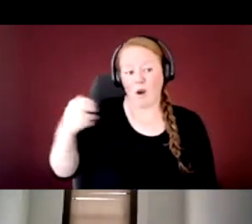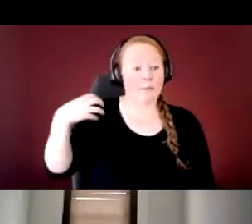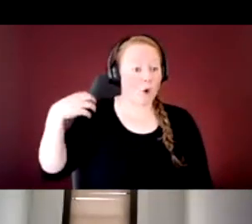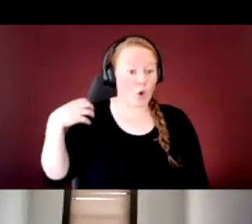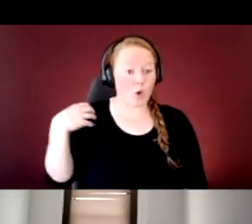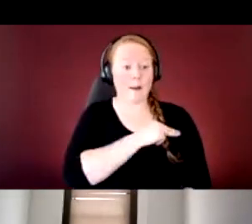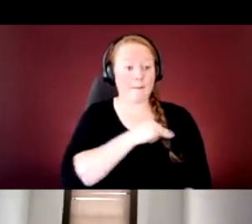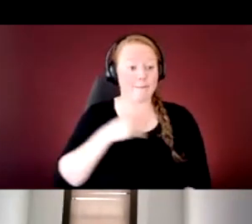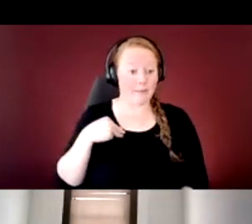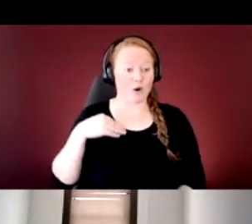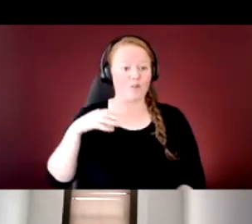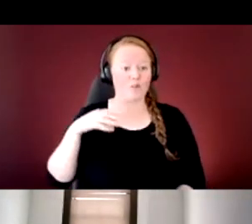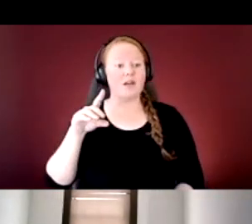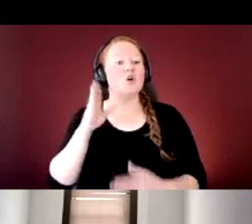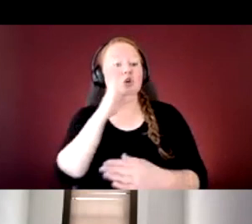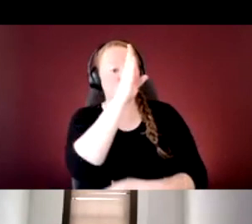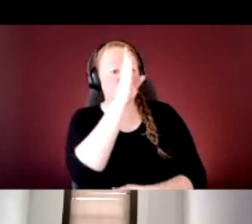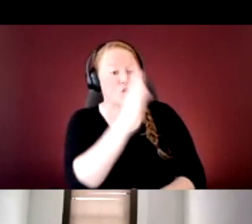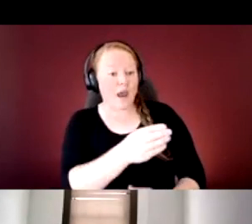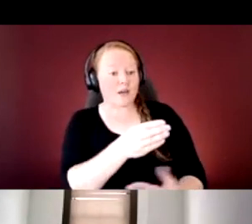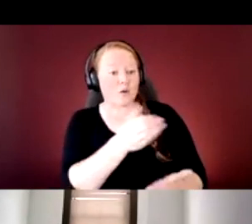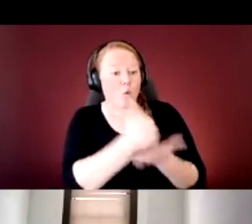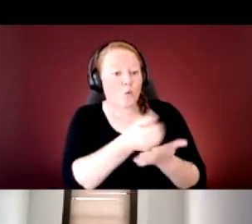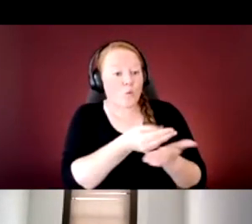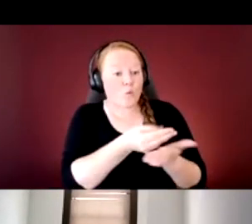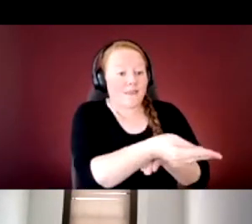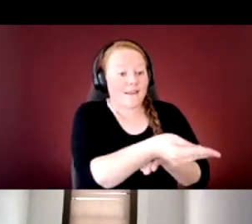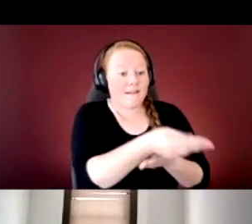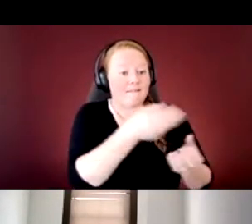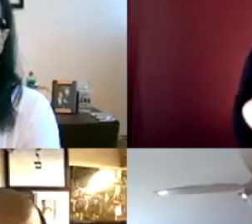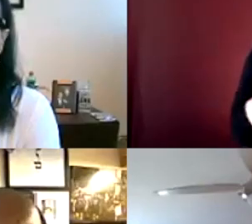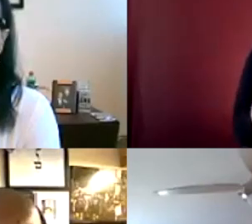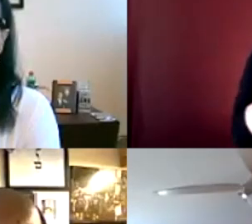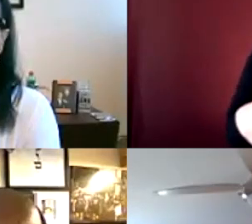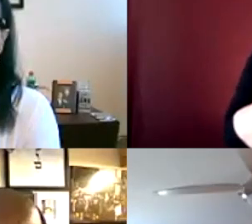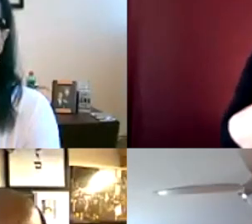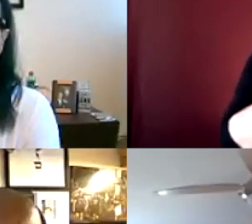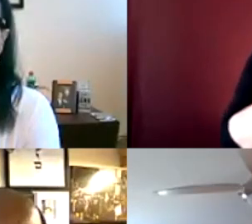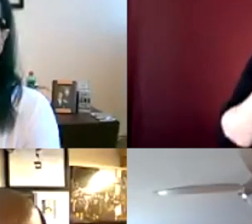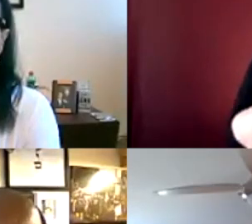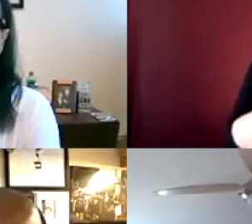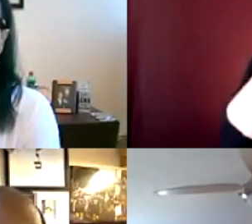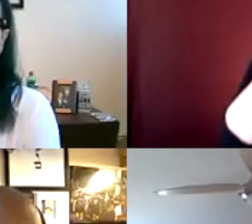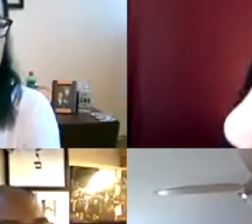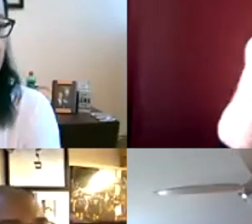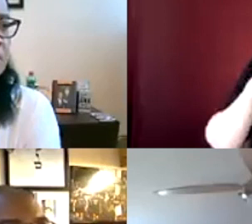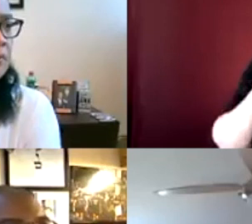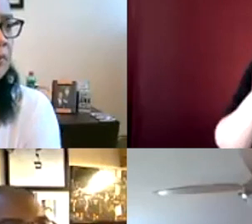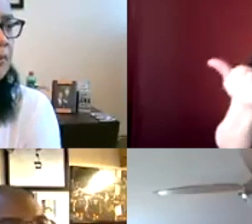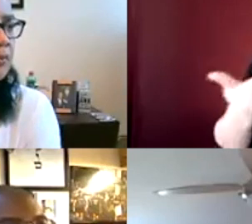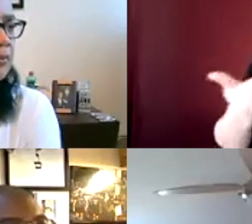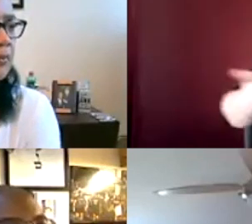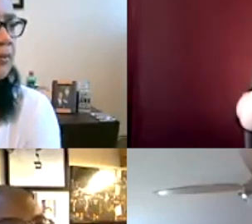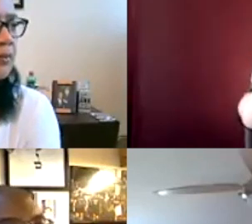Group. Thank you again to all of you who are returning today, and welcome to those of you for whom this is your first meeting. We really